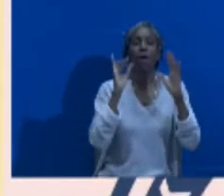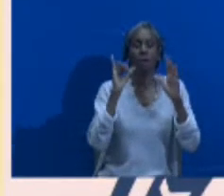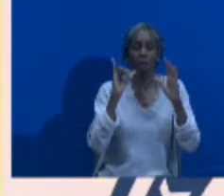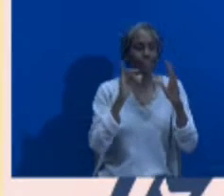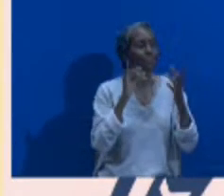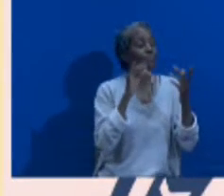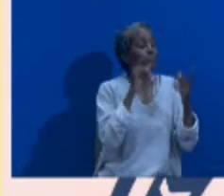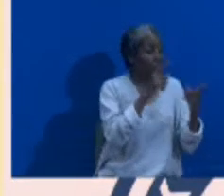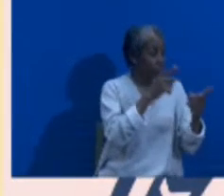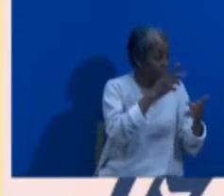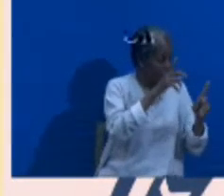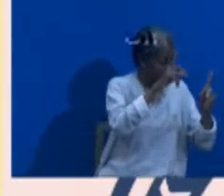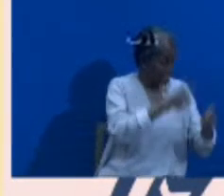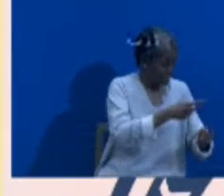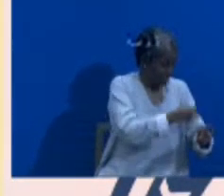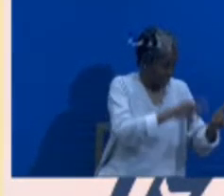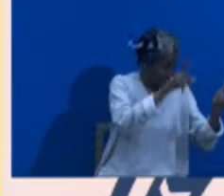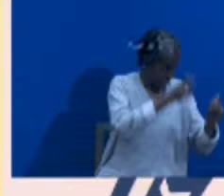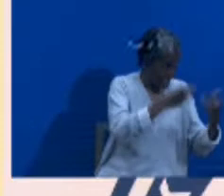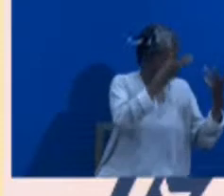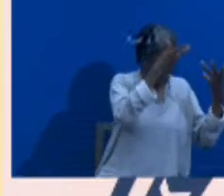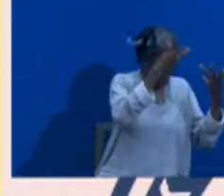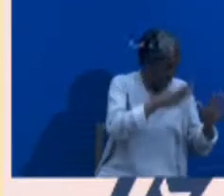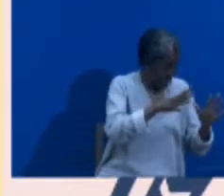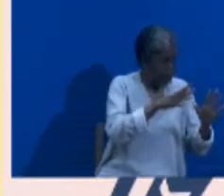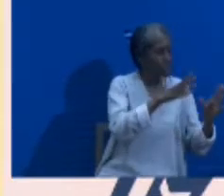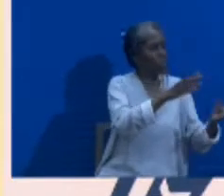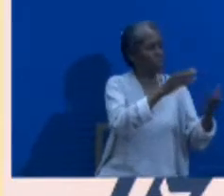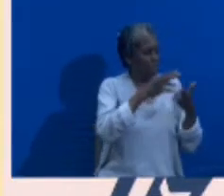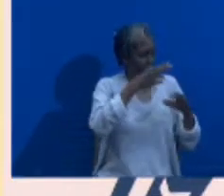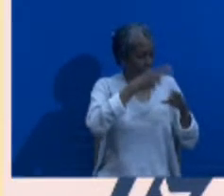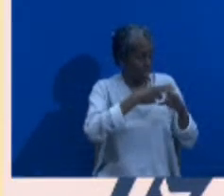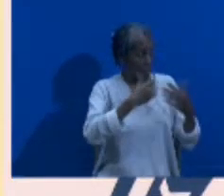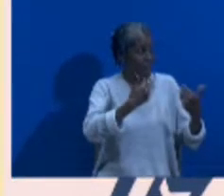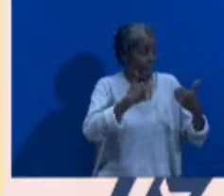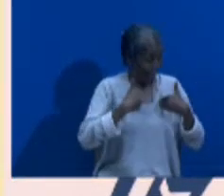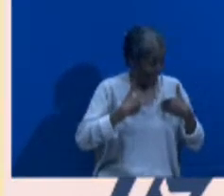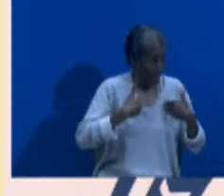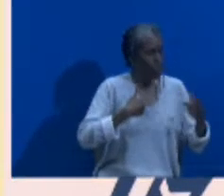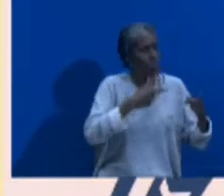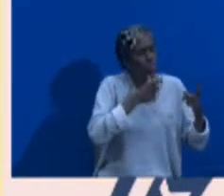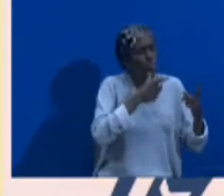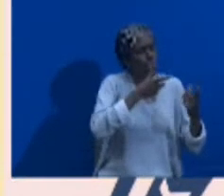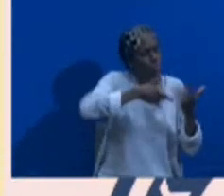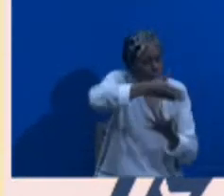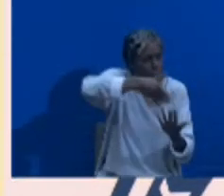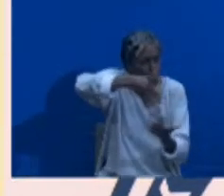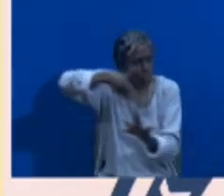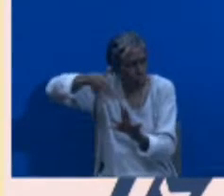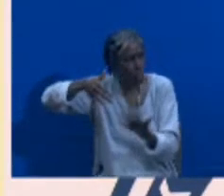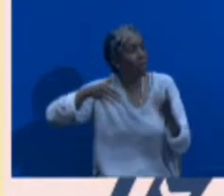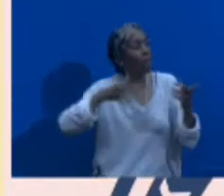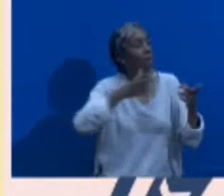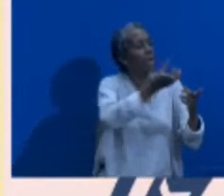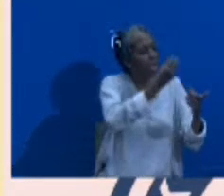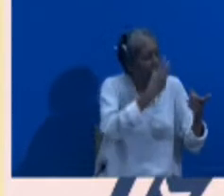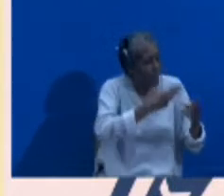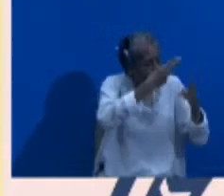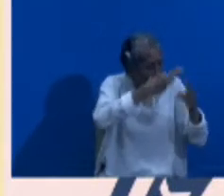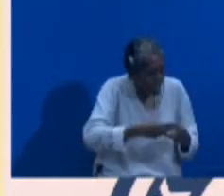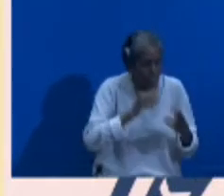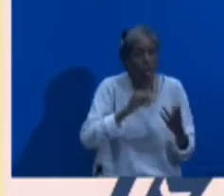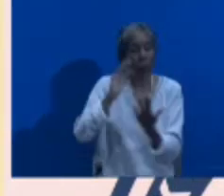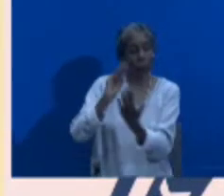tracing. At this point, we have additional school nurses that are helping in that area. But